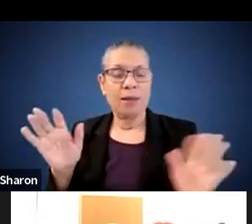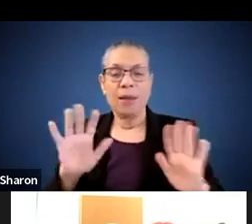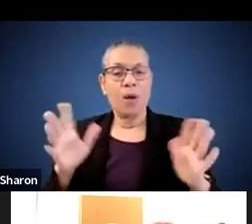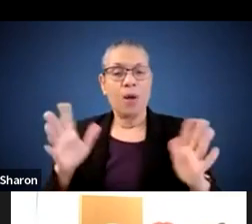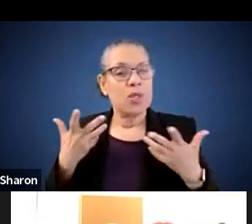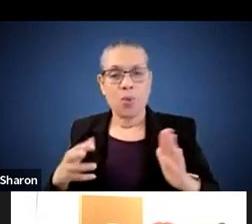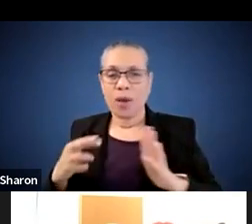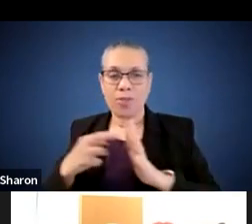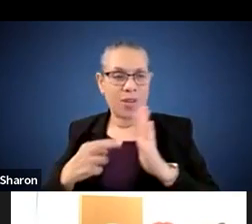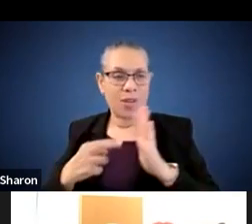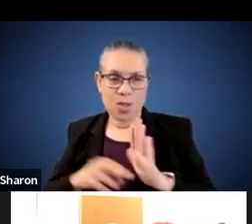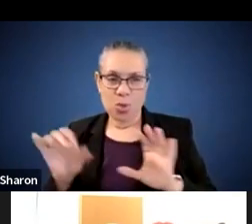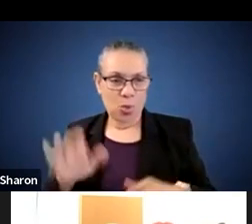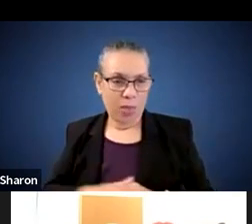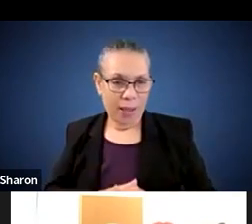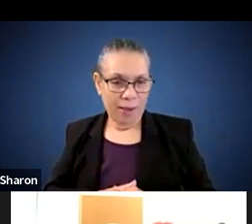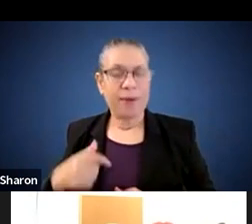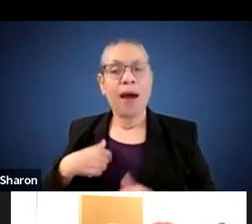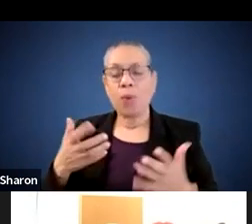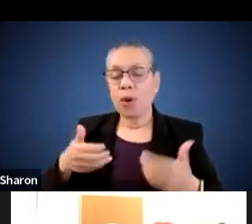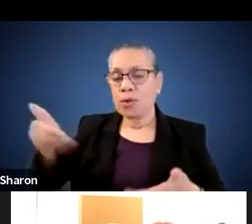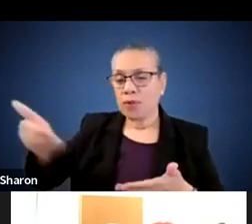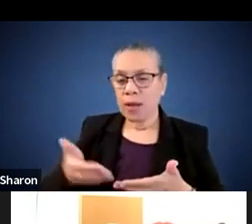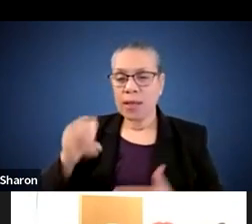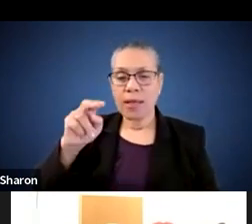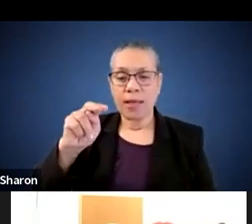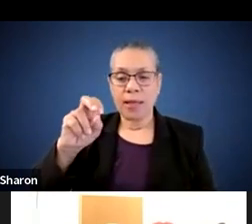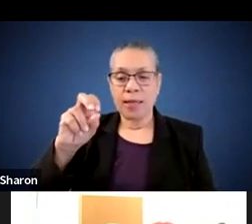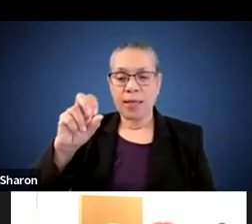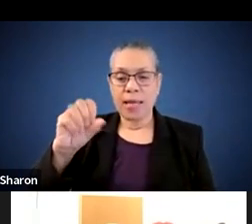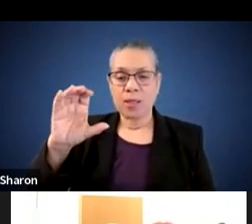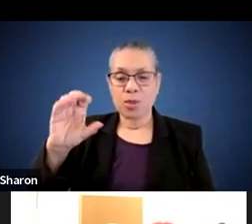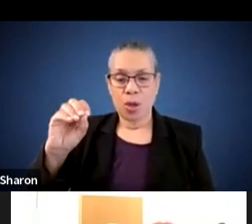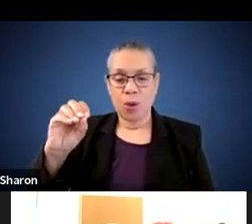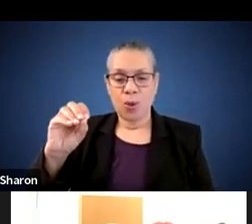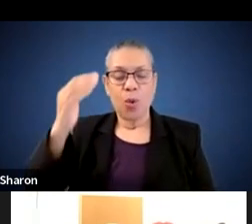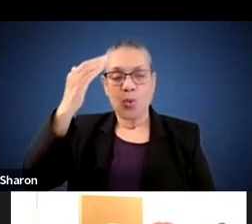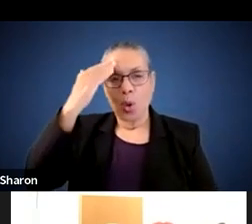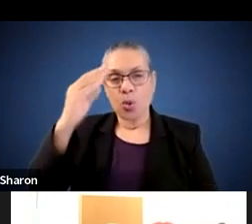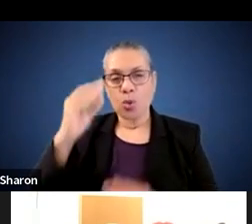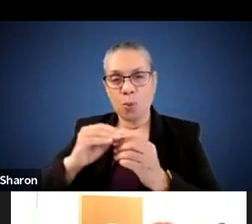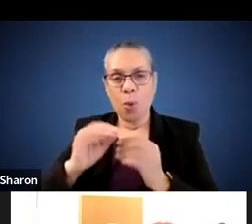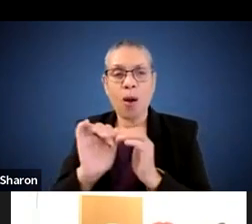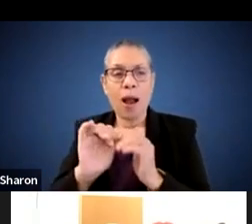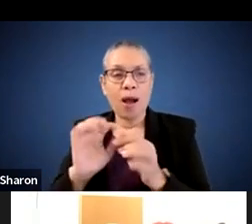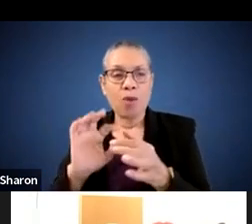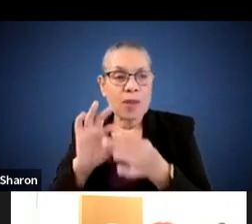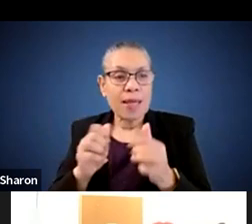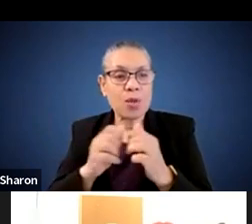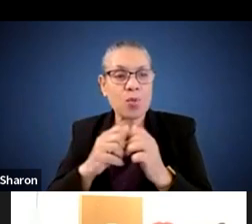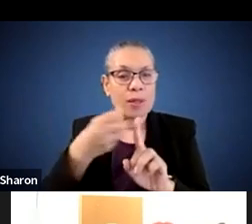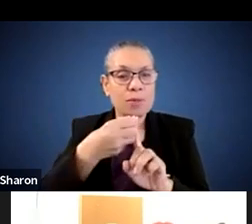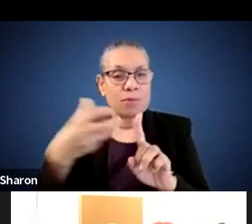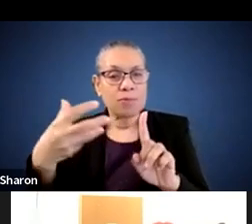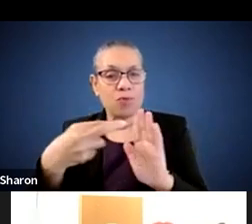that the registration works and I'm actually going to invite Miss neskos because she's the one that really knows the details about registration to just say a